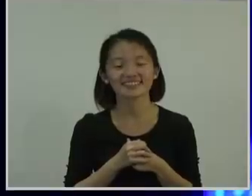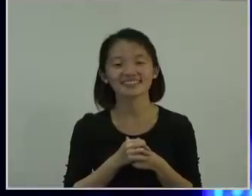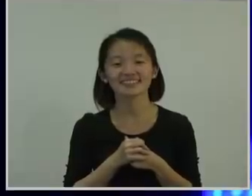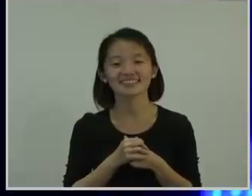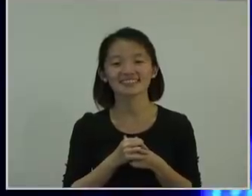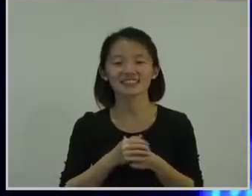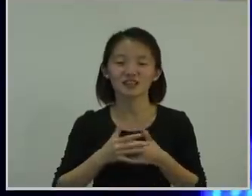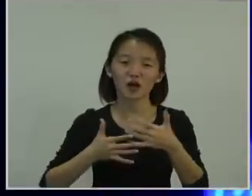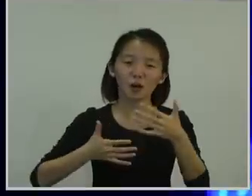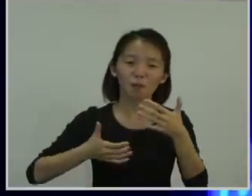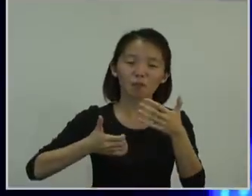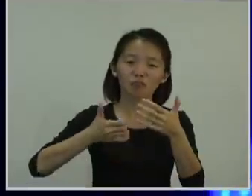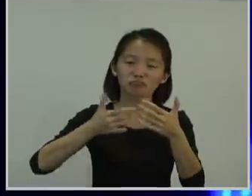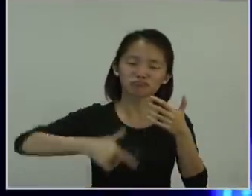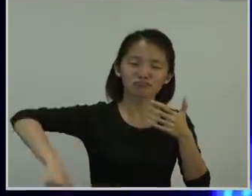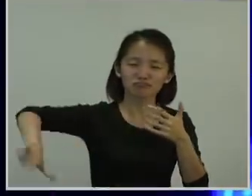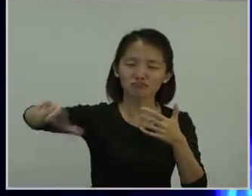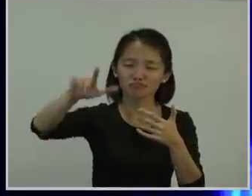Most of you know me as...